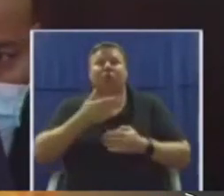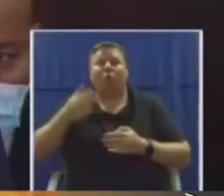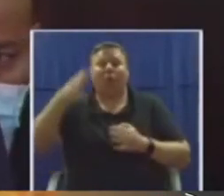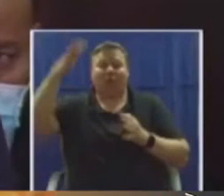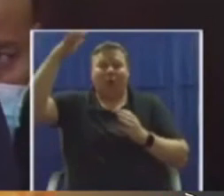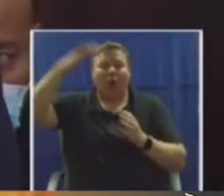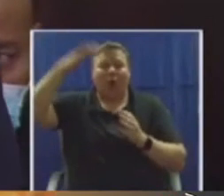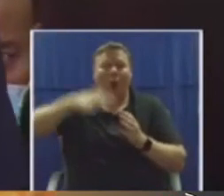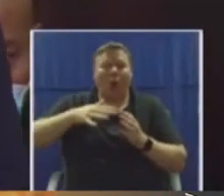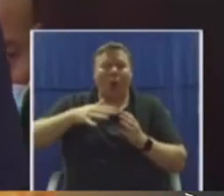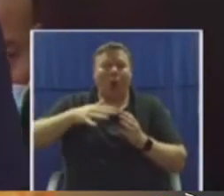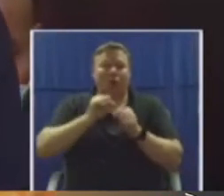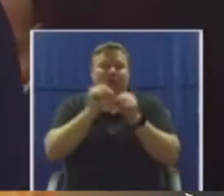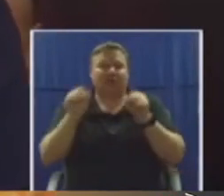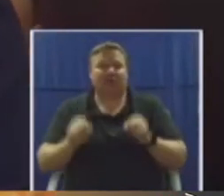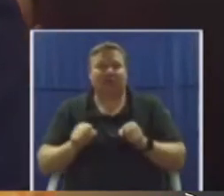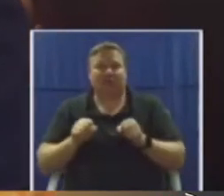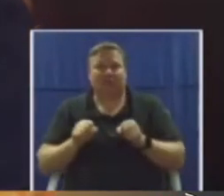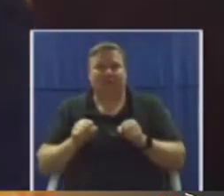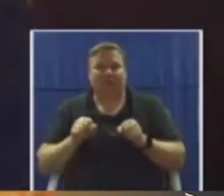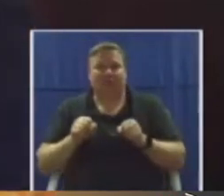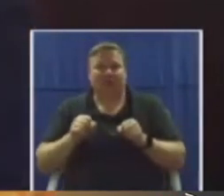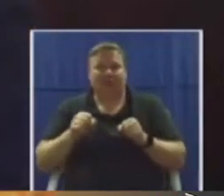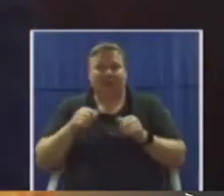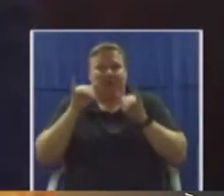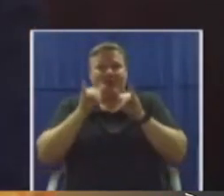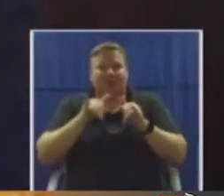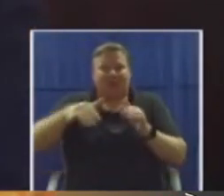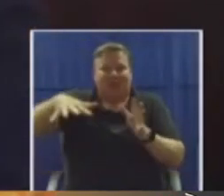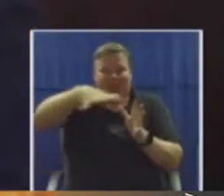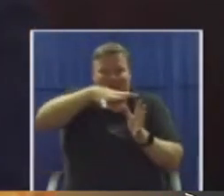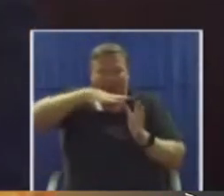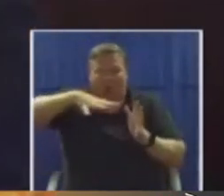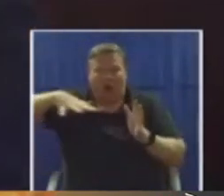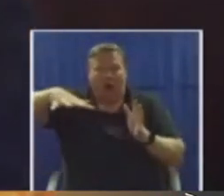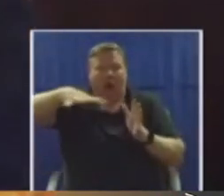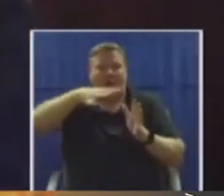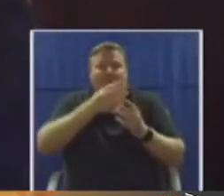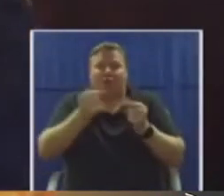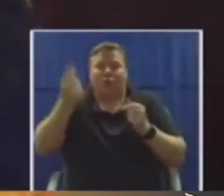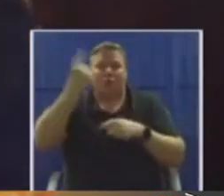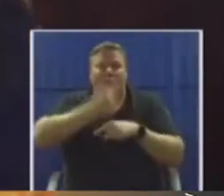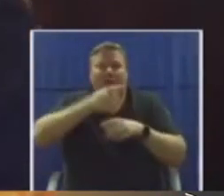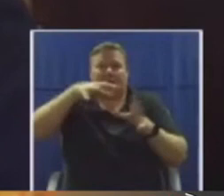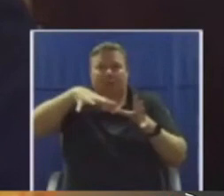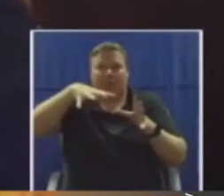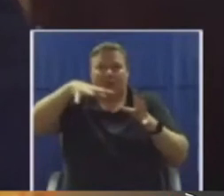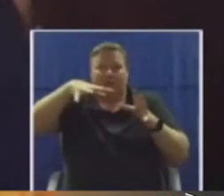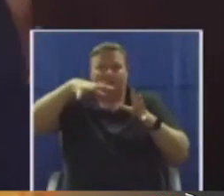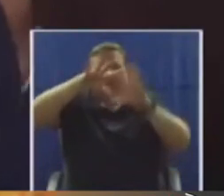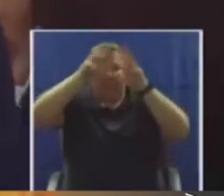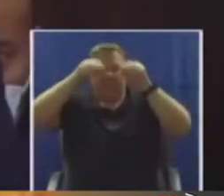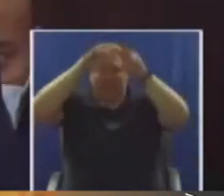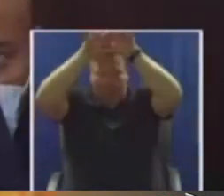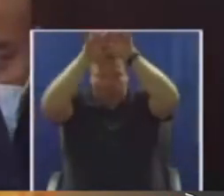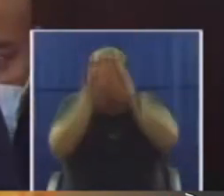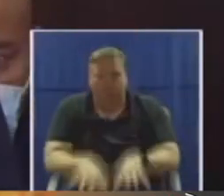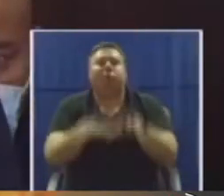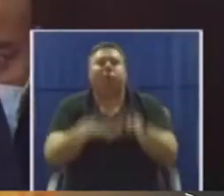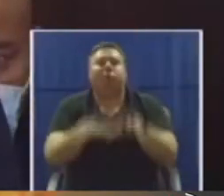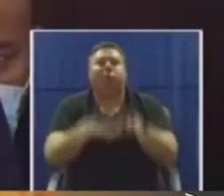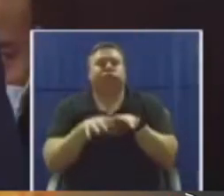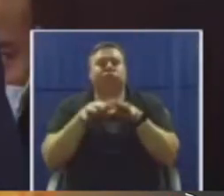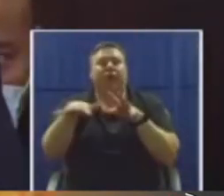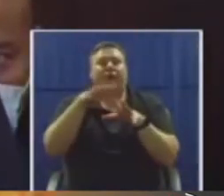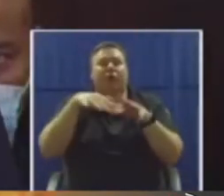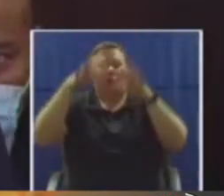woe, is a weather system that hovers over an area for a couple of days, a number of days, and just dumps everything that's in it on that region